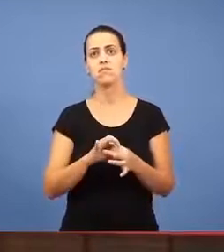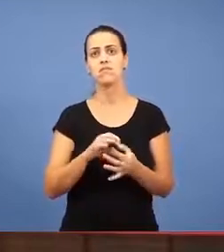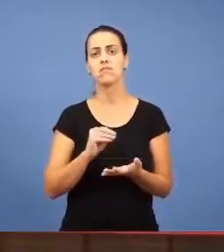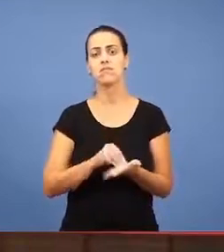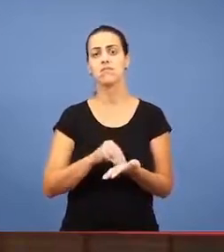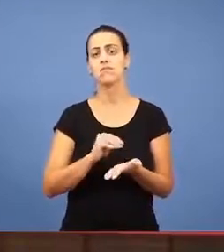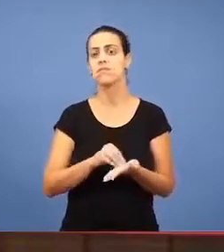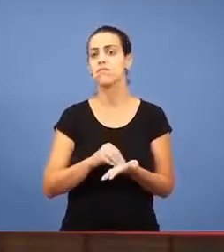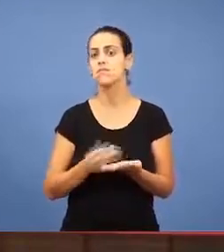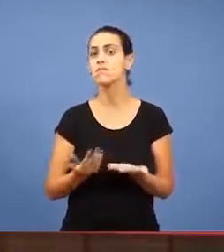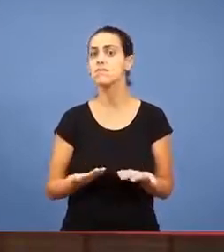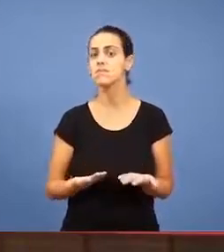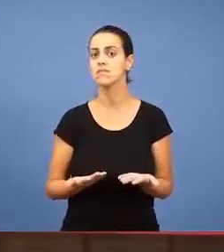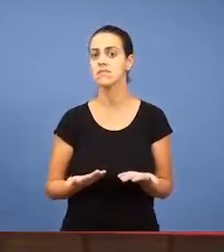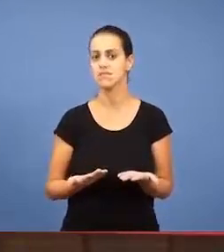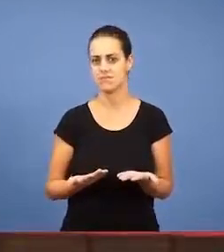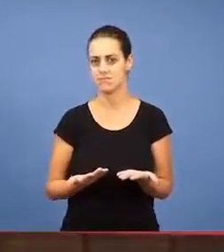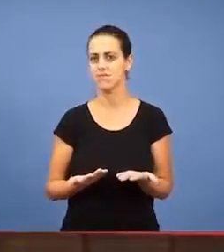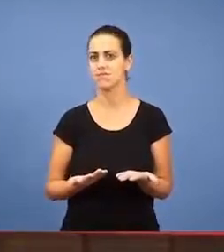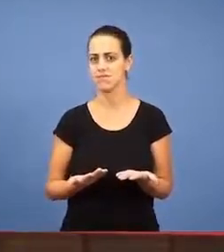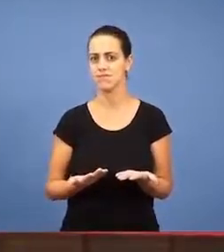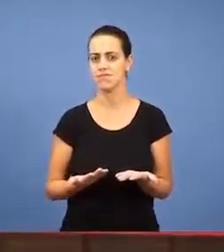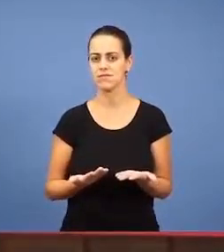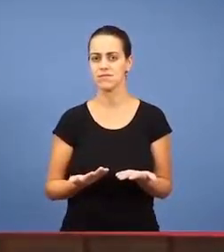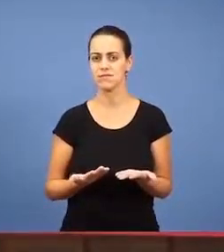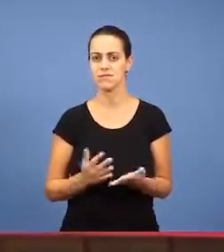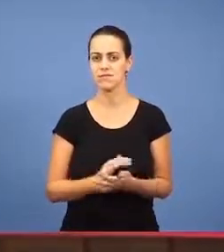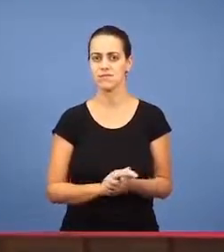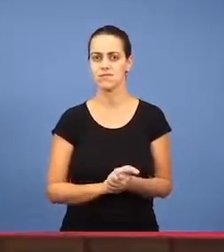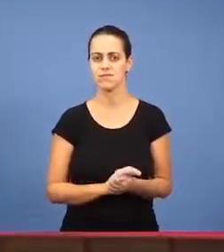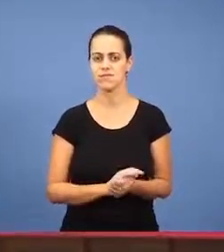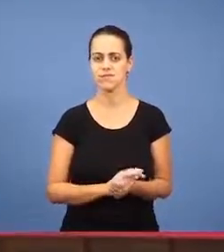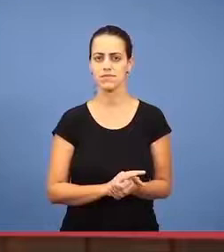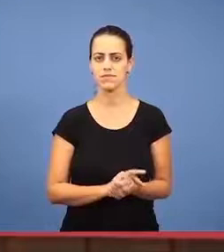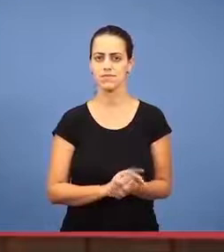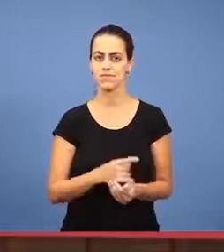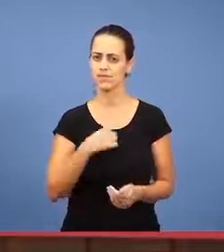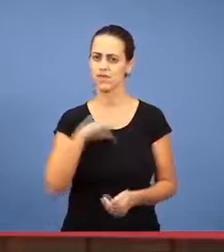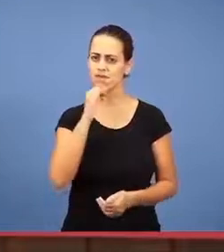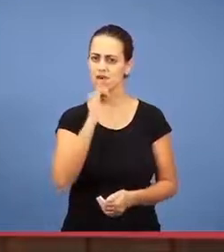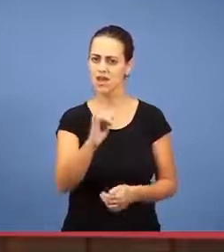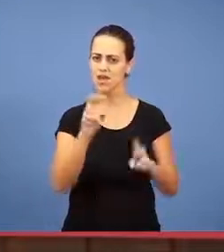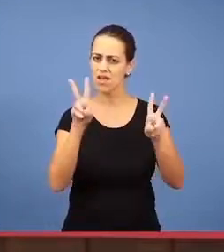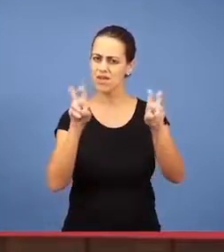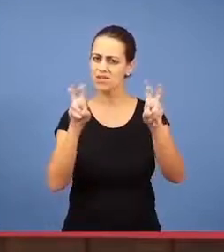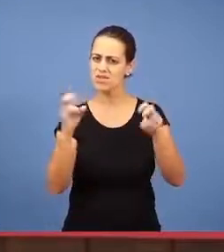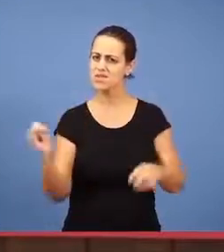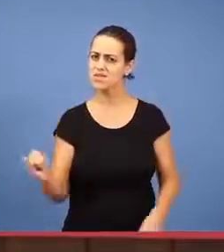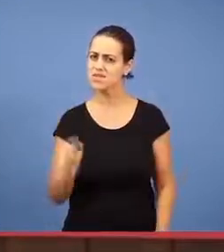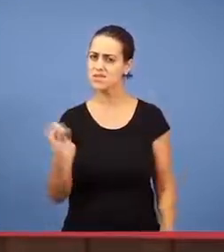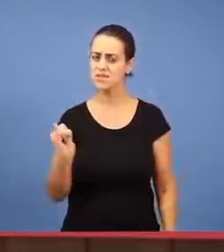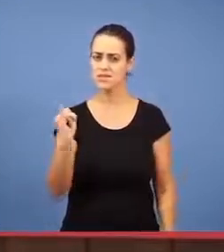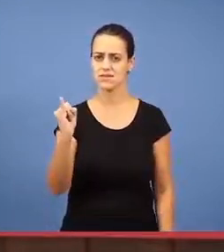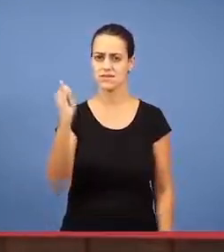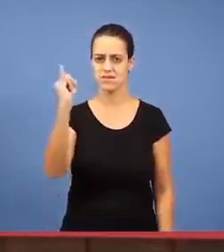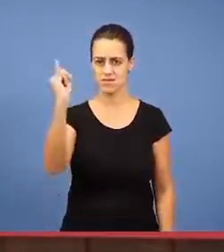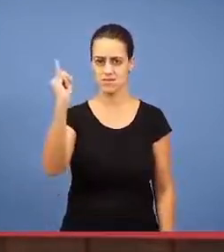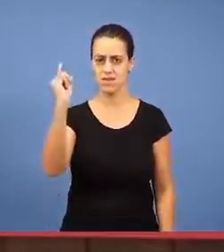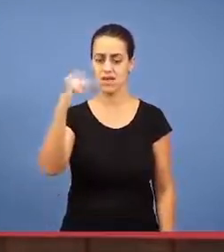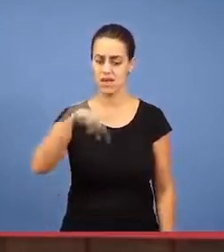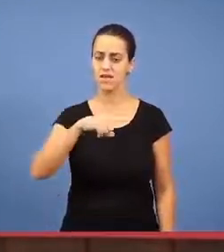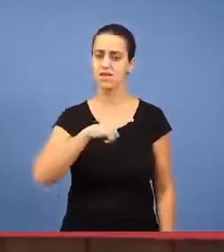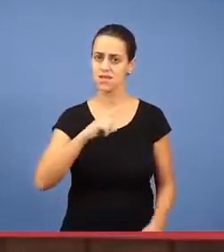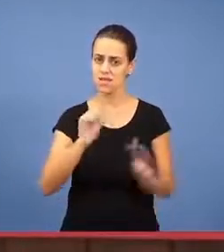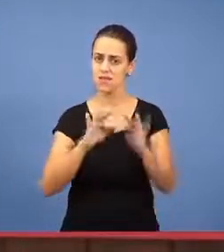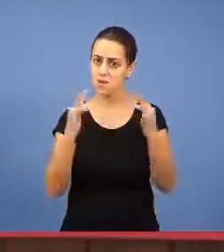we don't have the fellowship necessary to be participating in the rapture. So I want to speak about something that is